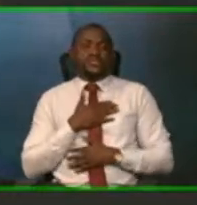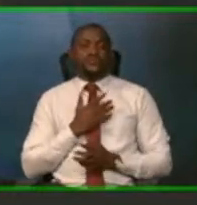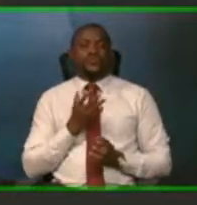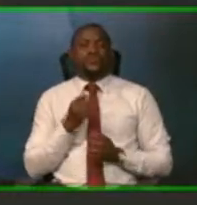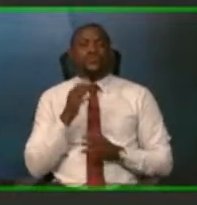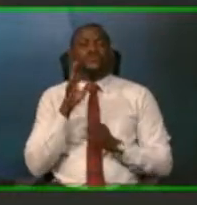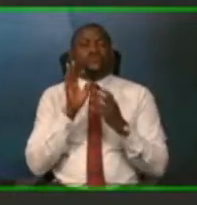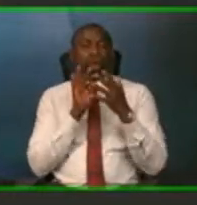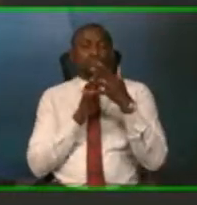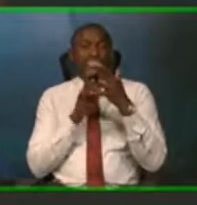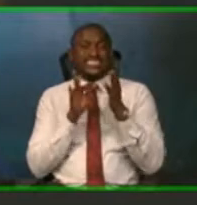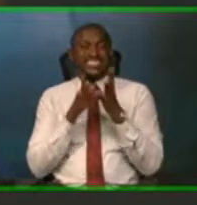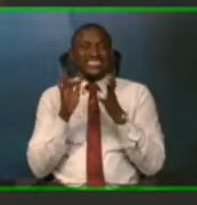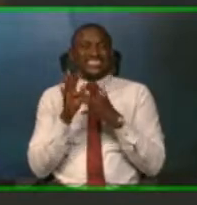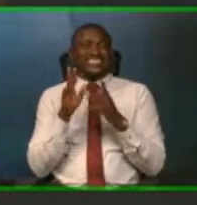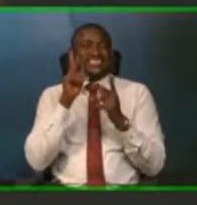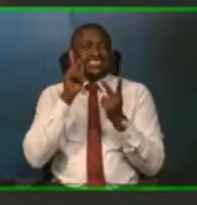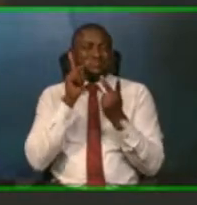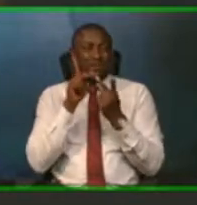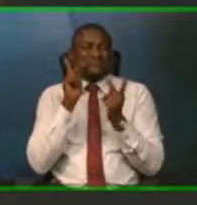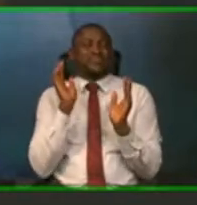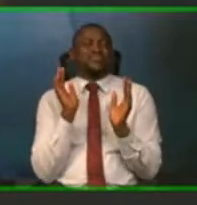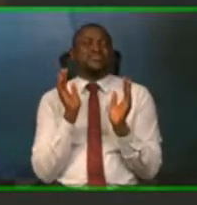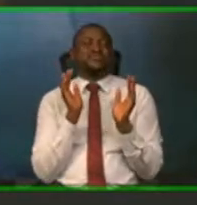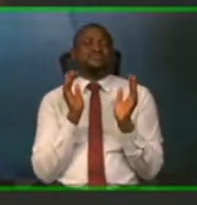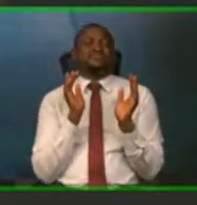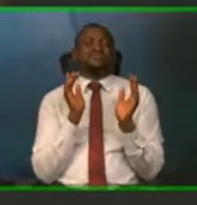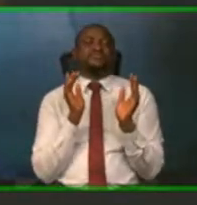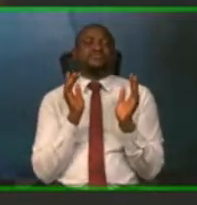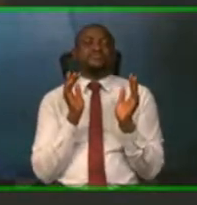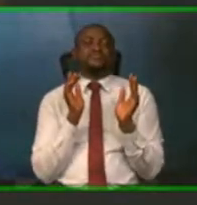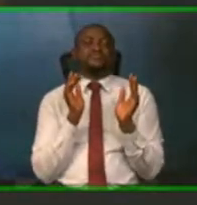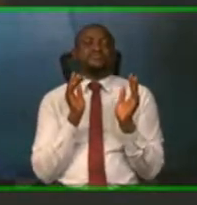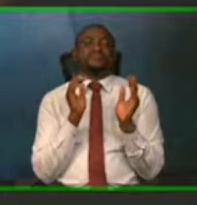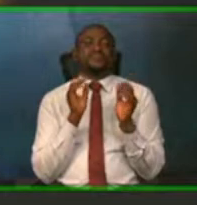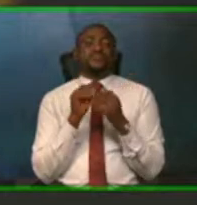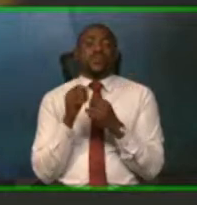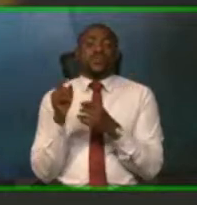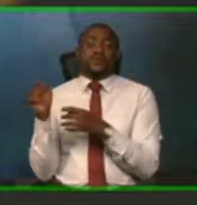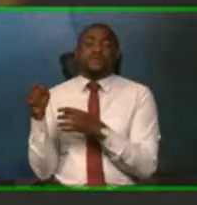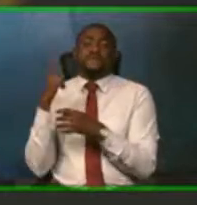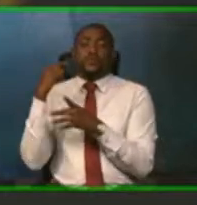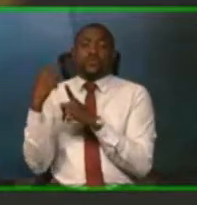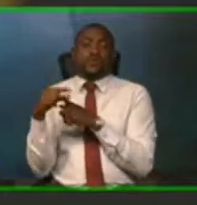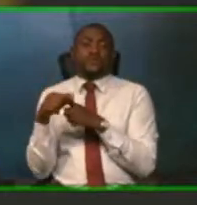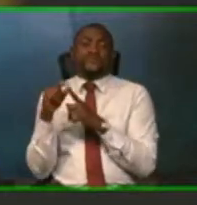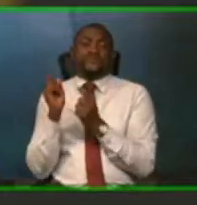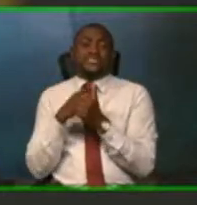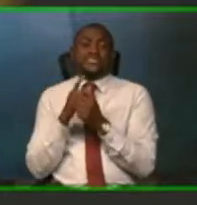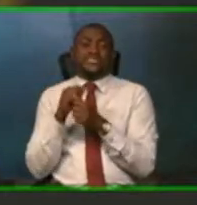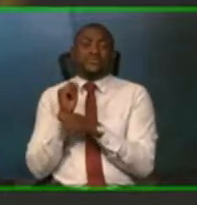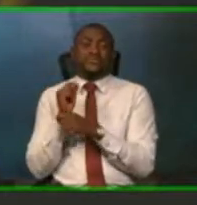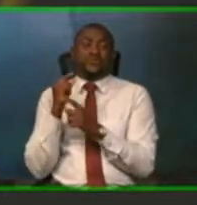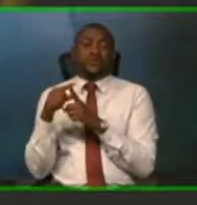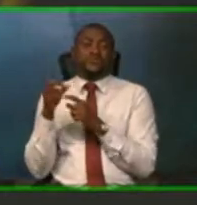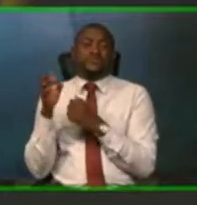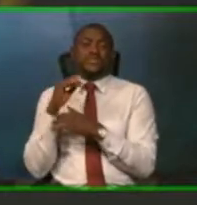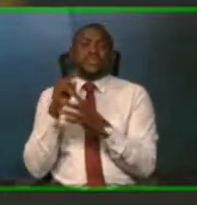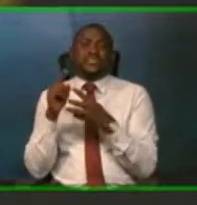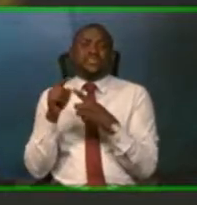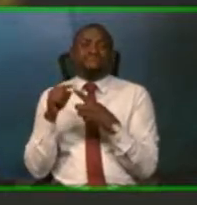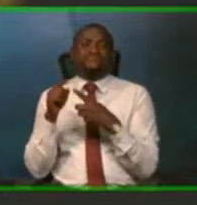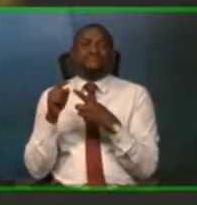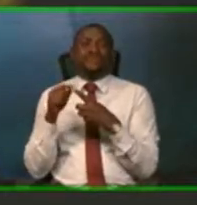you study Jesus, he is perfect theology. Number one, the first assignment of the word of God is to build